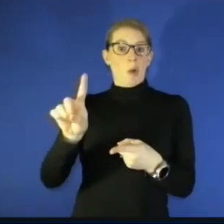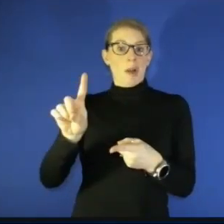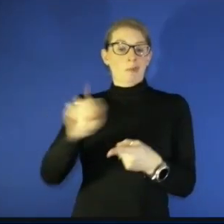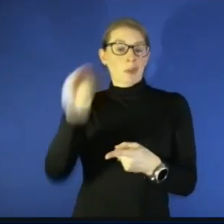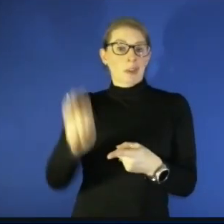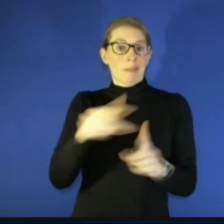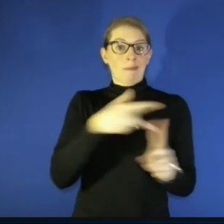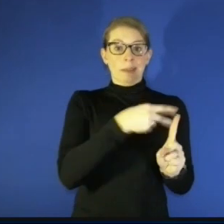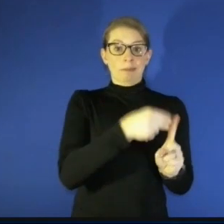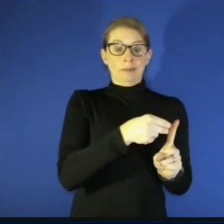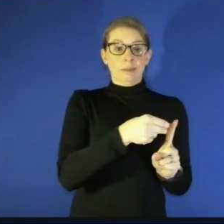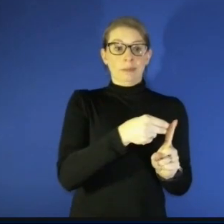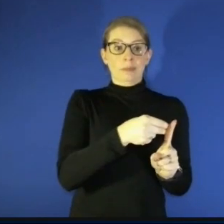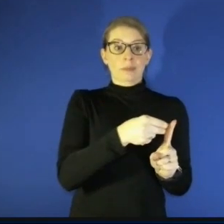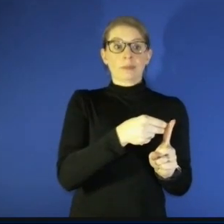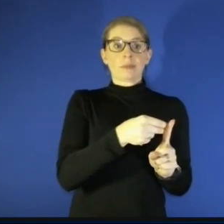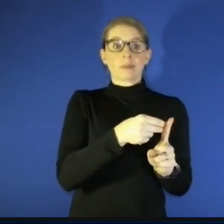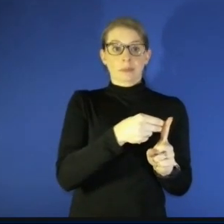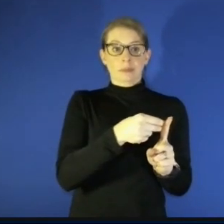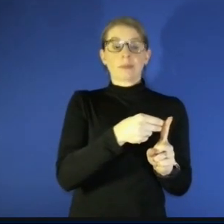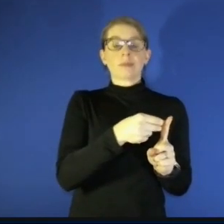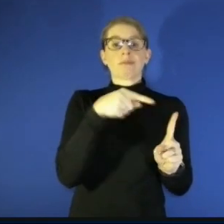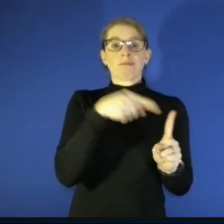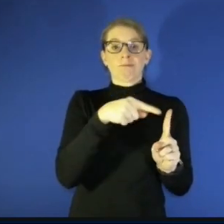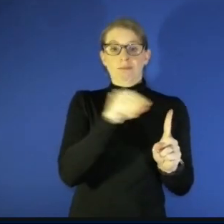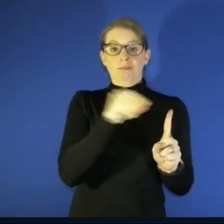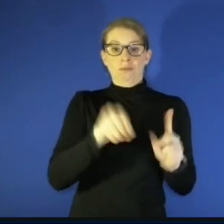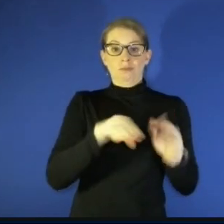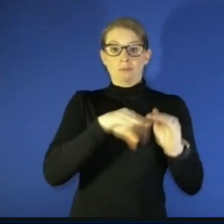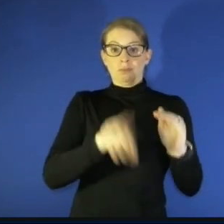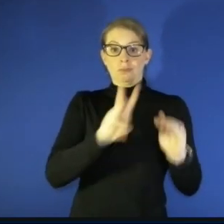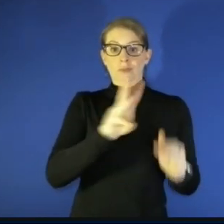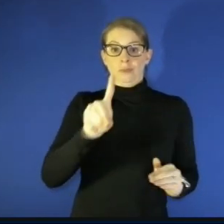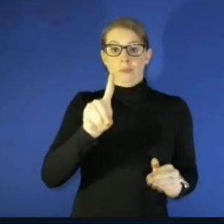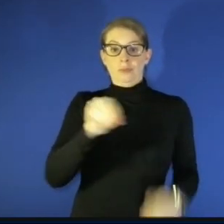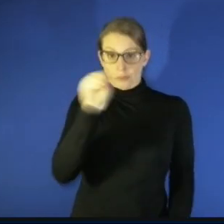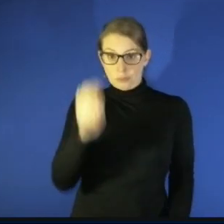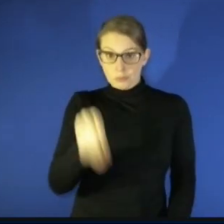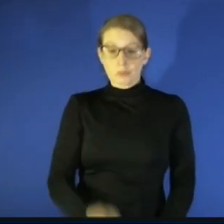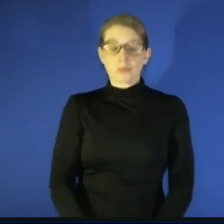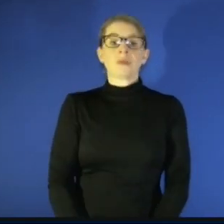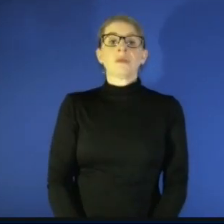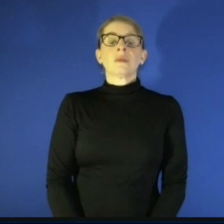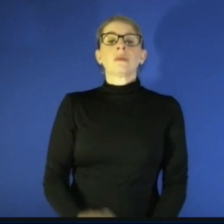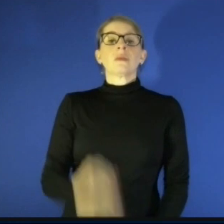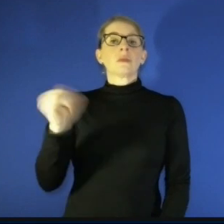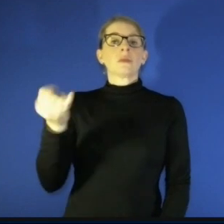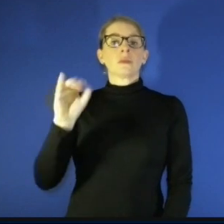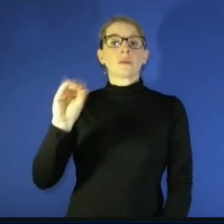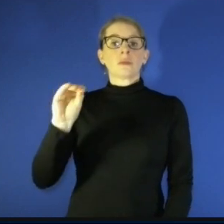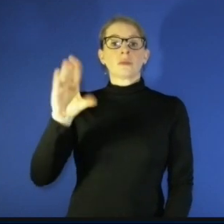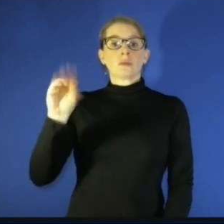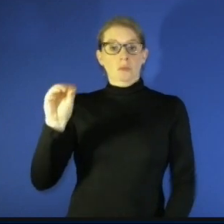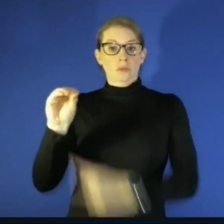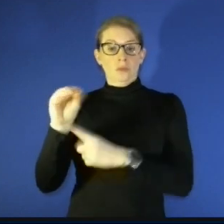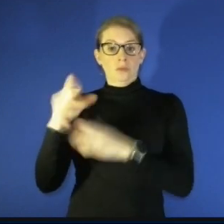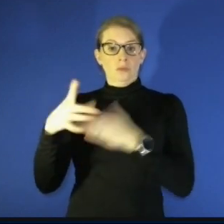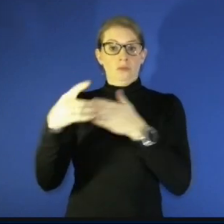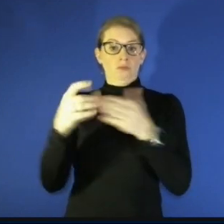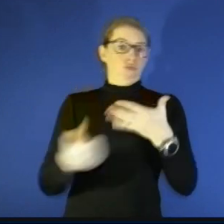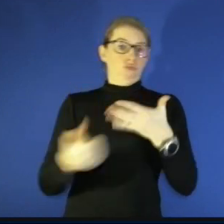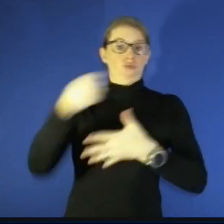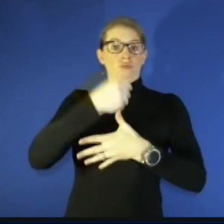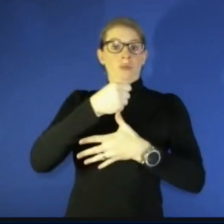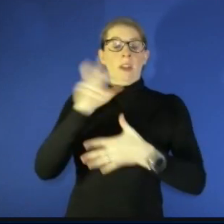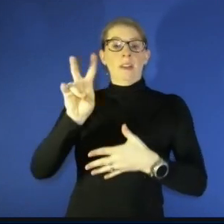Mark reports that percentage stands at just under 61%. Johnson County leads the metro with nearly 74%